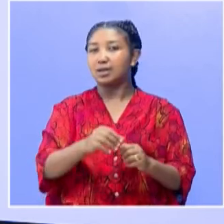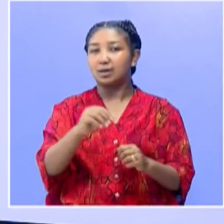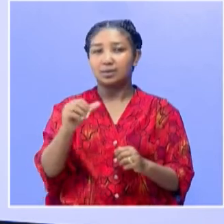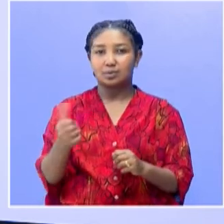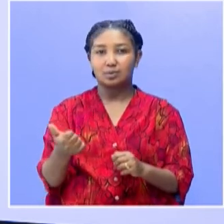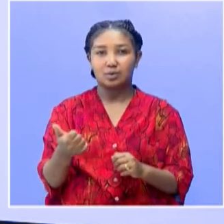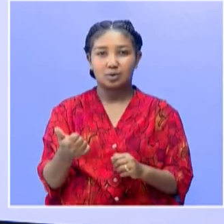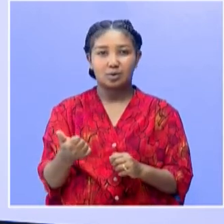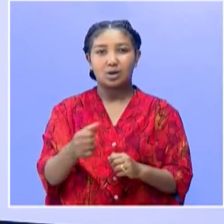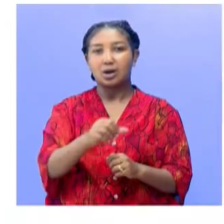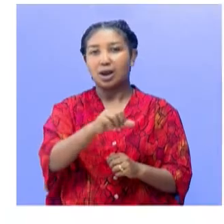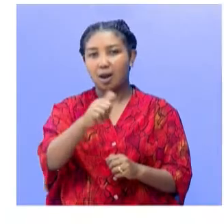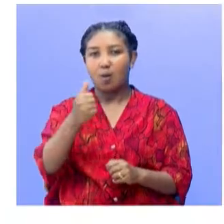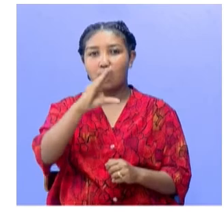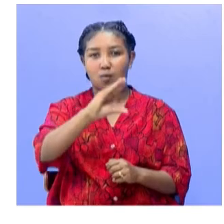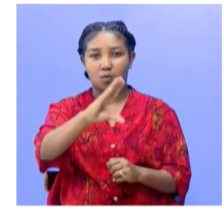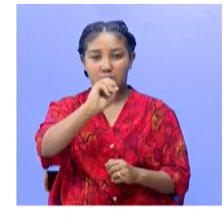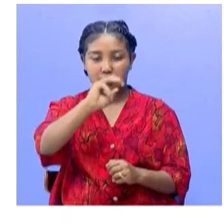about compound noun?